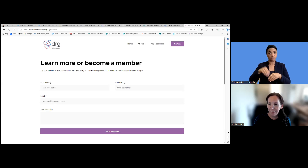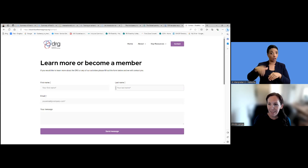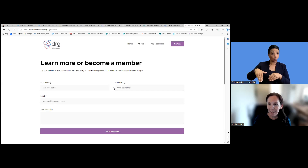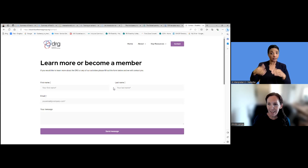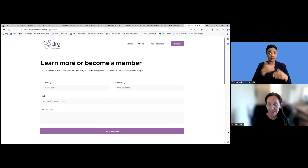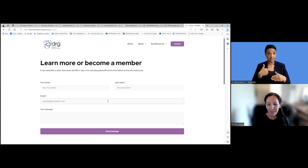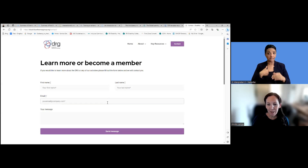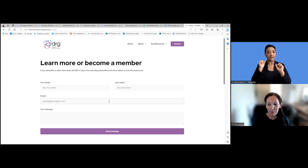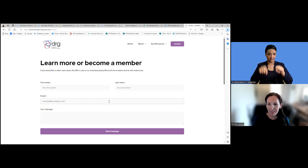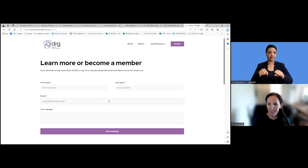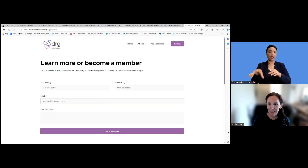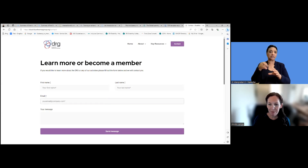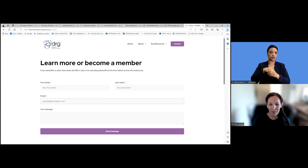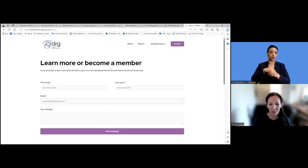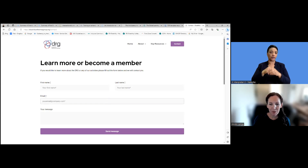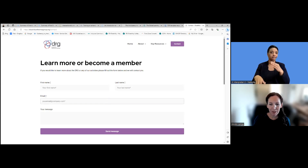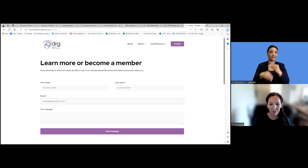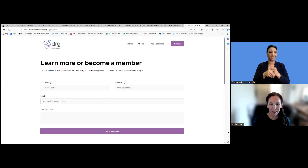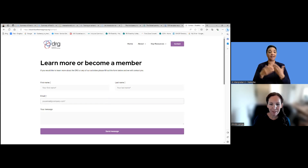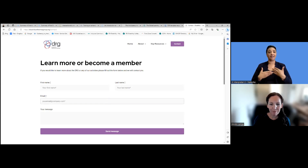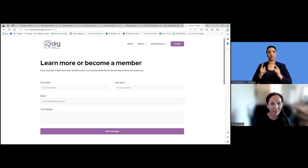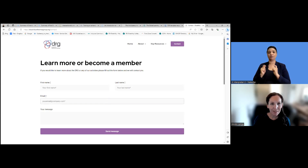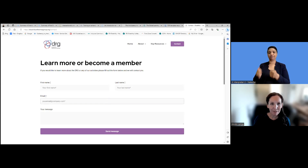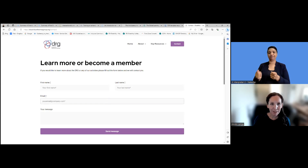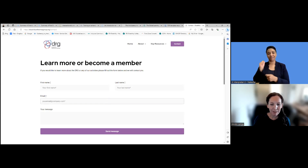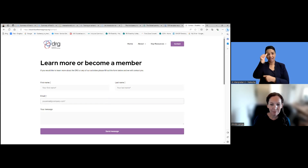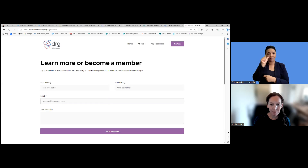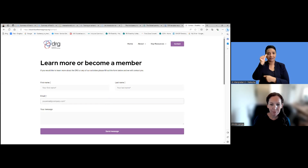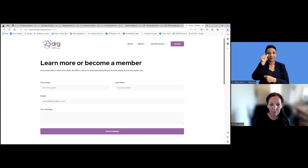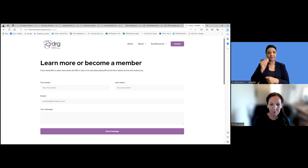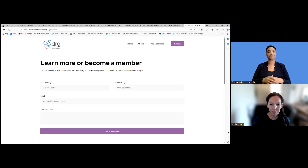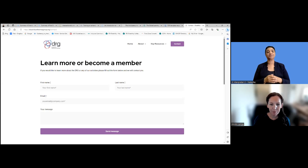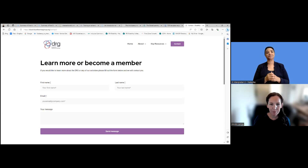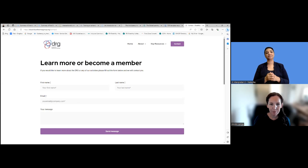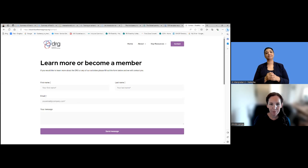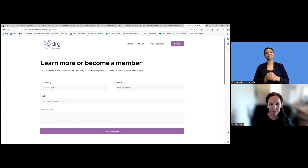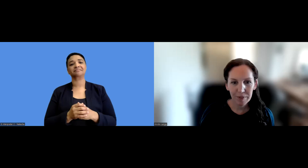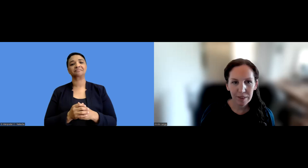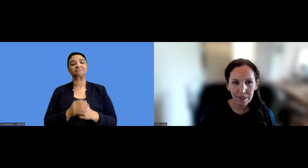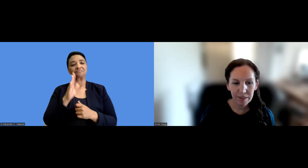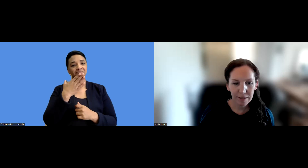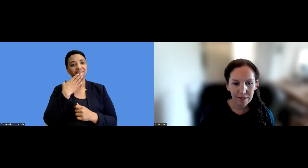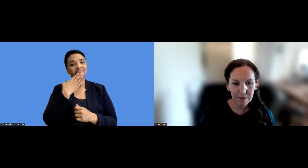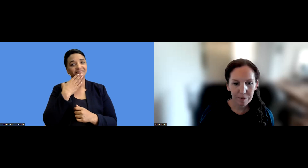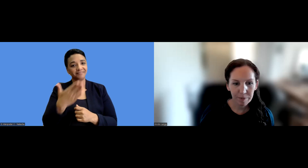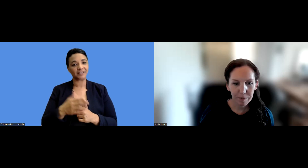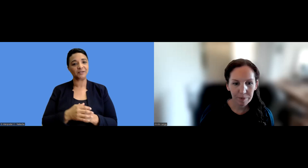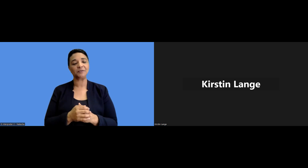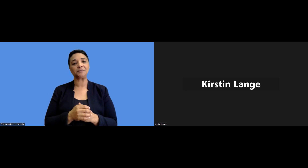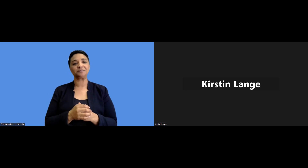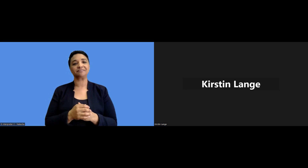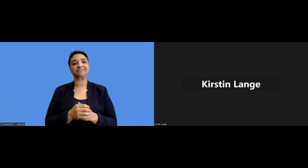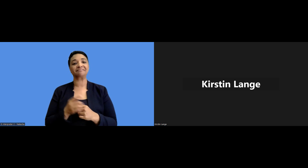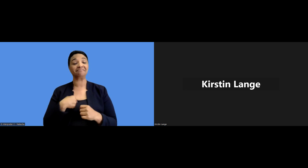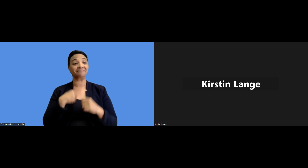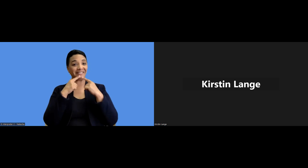member. And I will hand back to Alradi. Thanks, Alradi. Thank you so much, Kerstin, and happy to